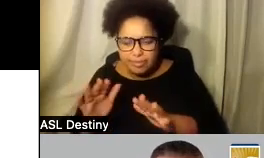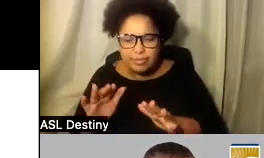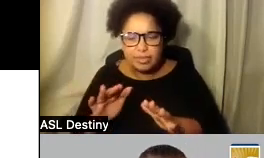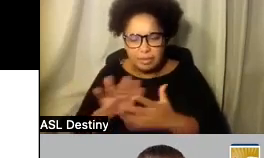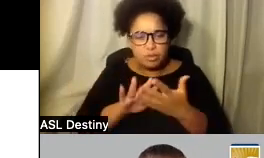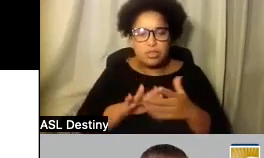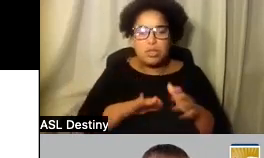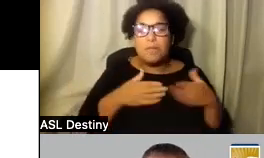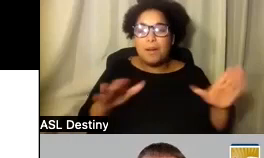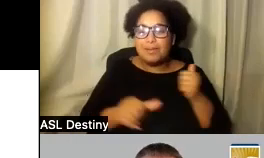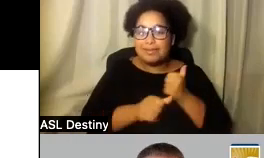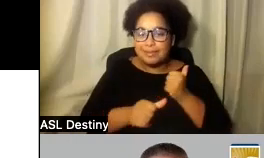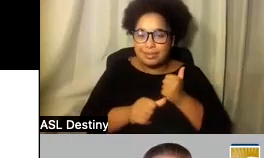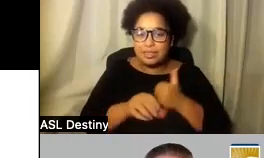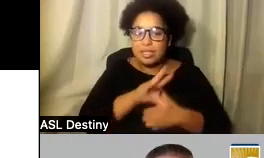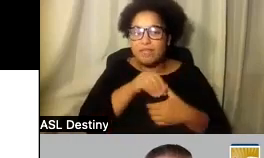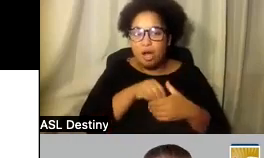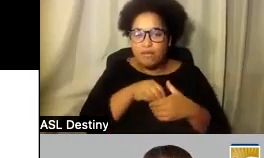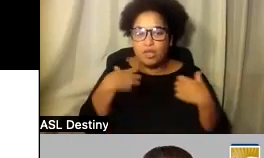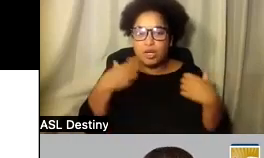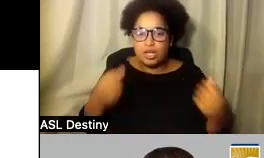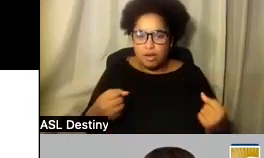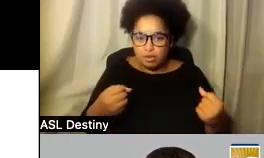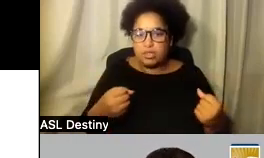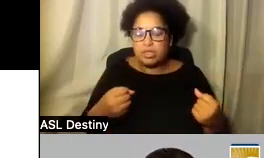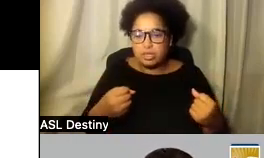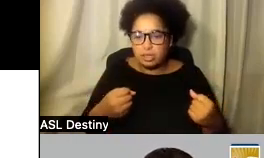another program in the recovery infrastructure of